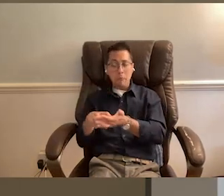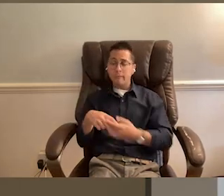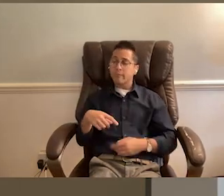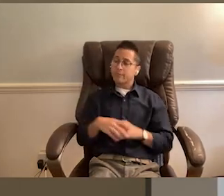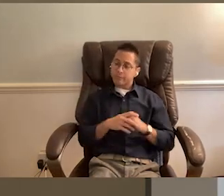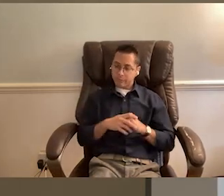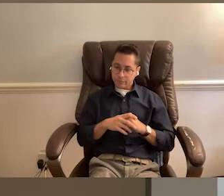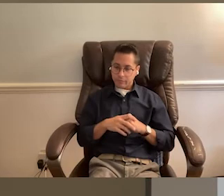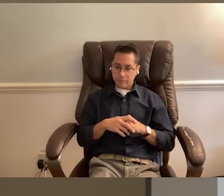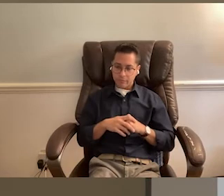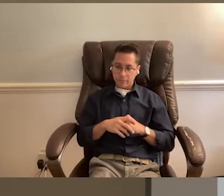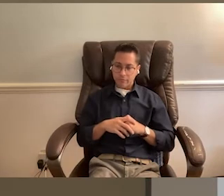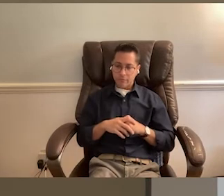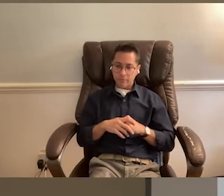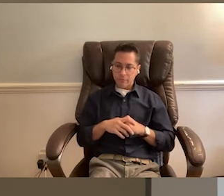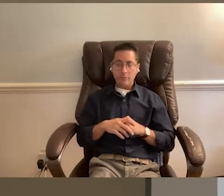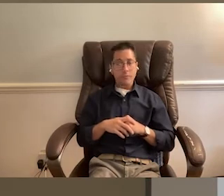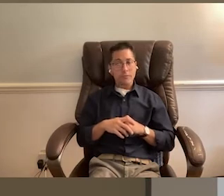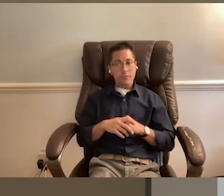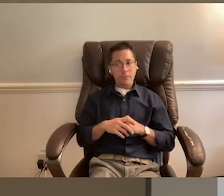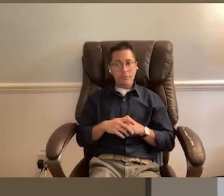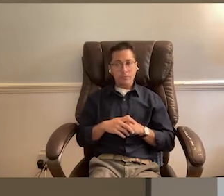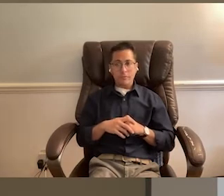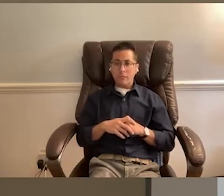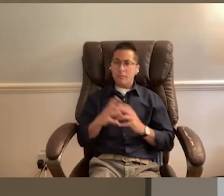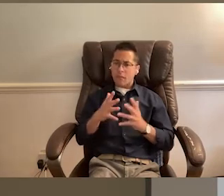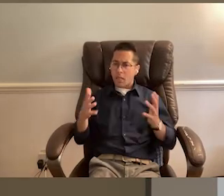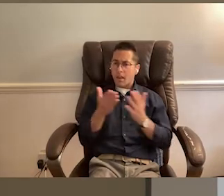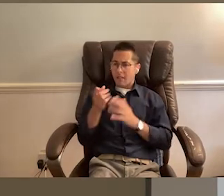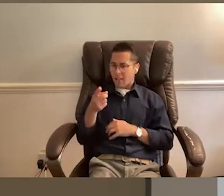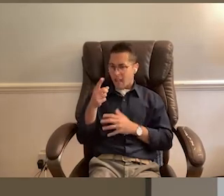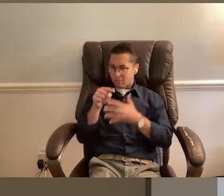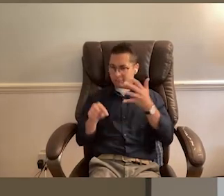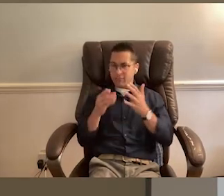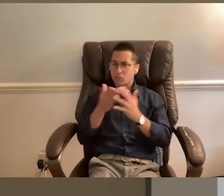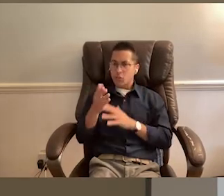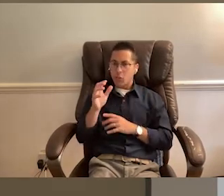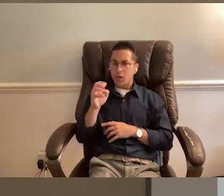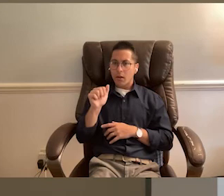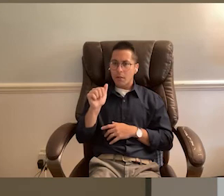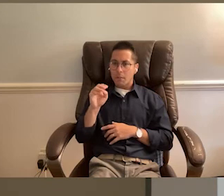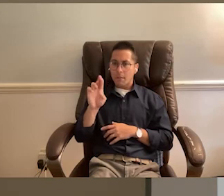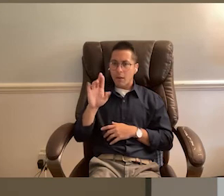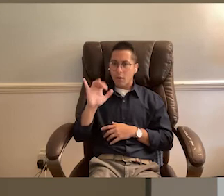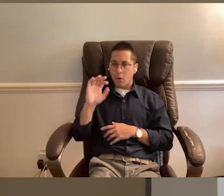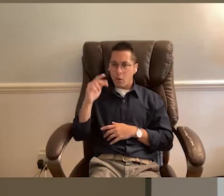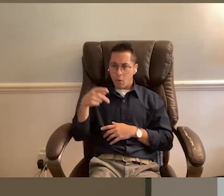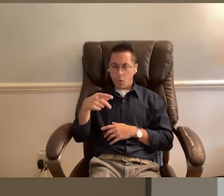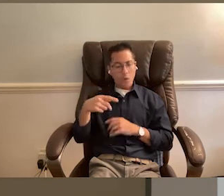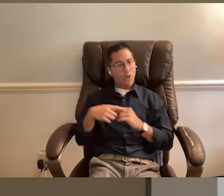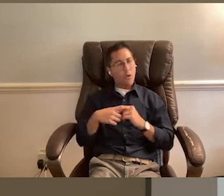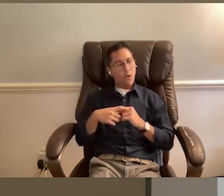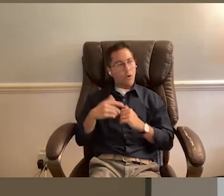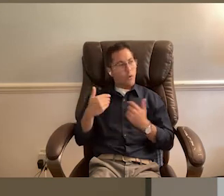Our students participate in clubs and on-campus events, so a lot of UNF students meet our students this way. And then our